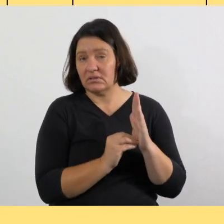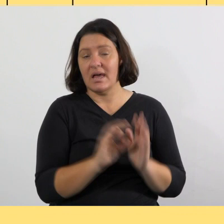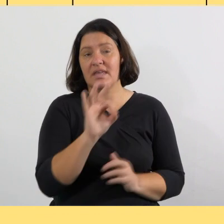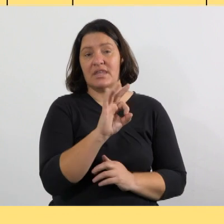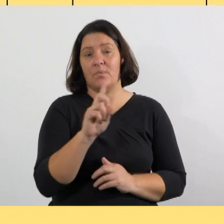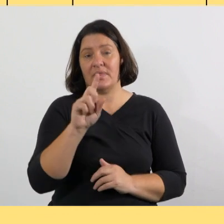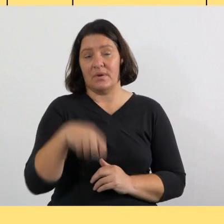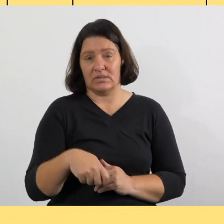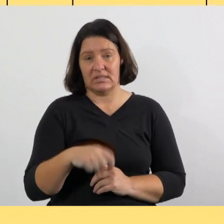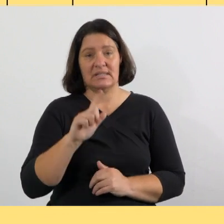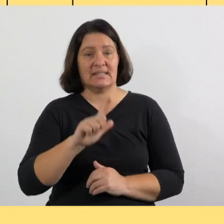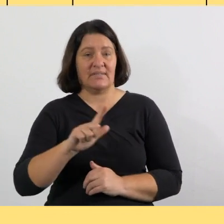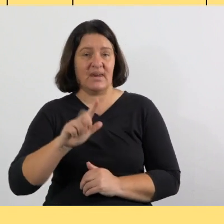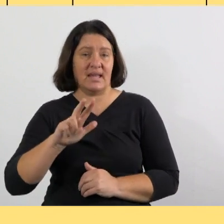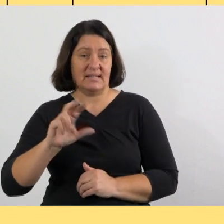to post is